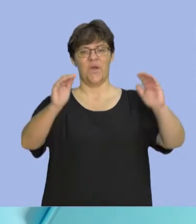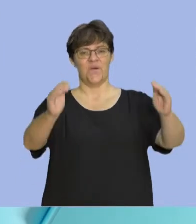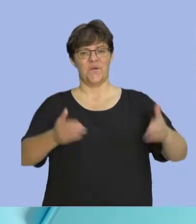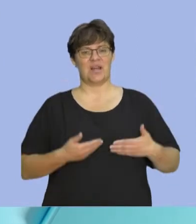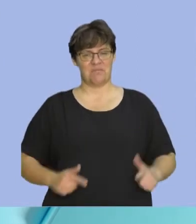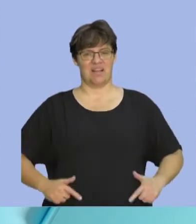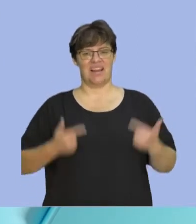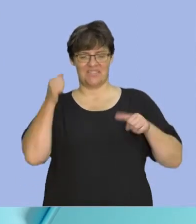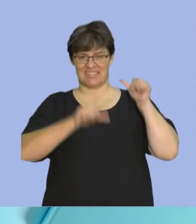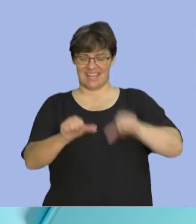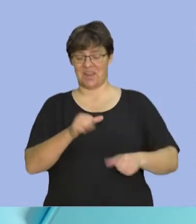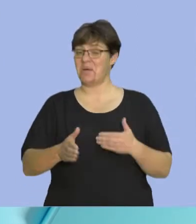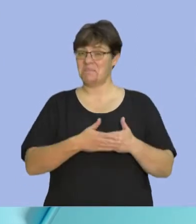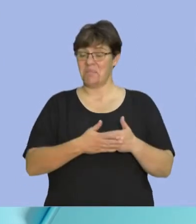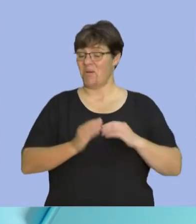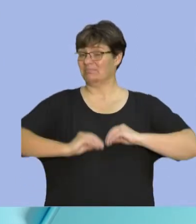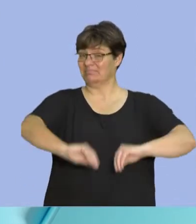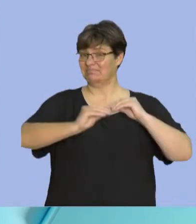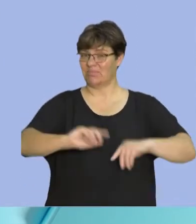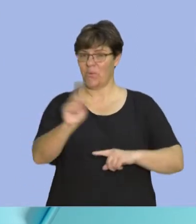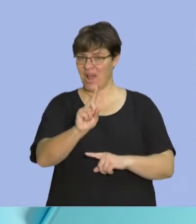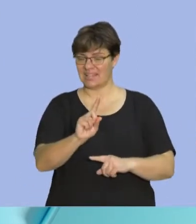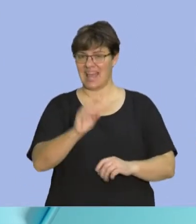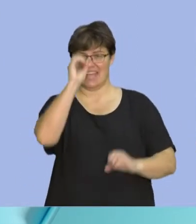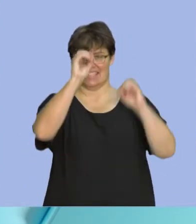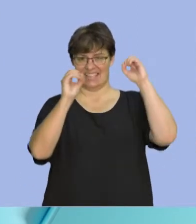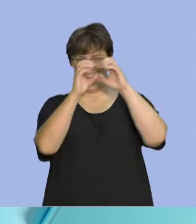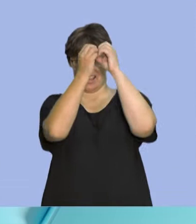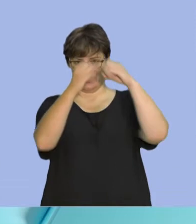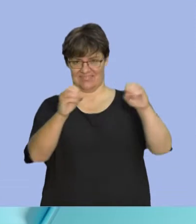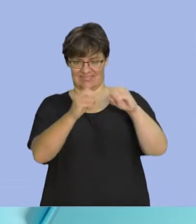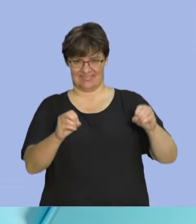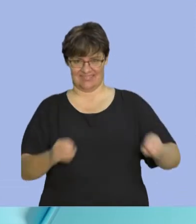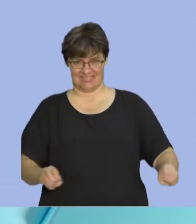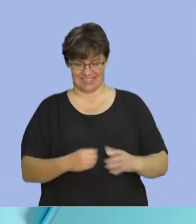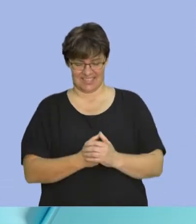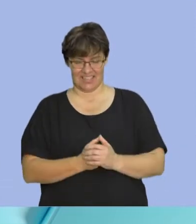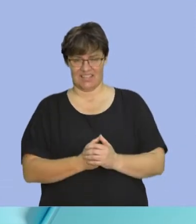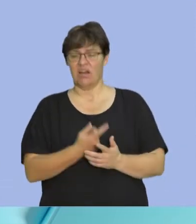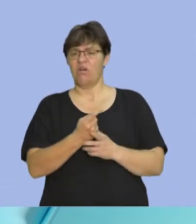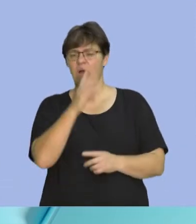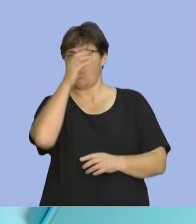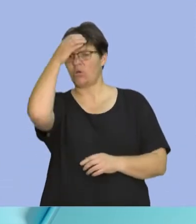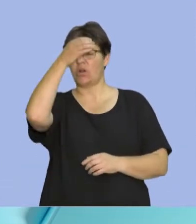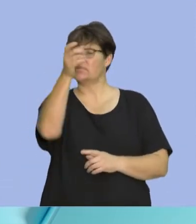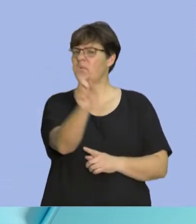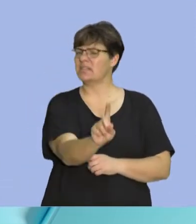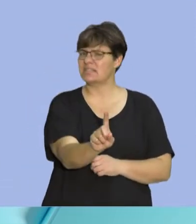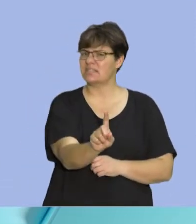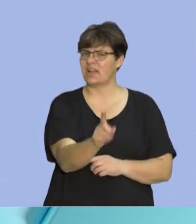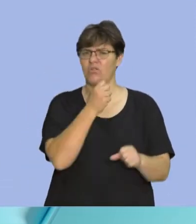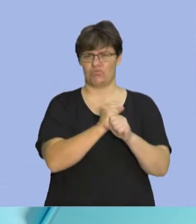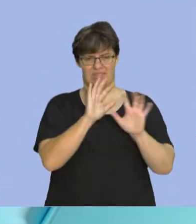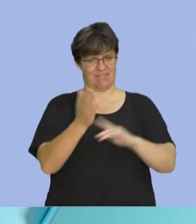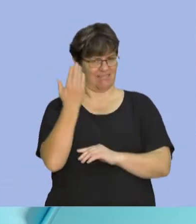life science learners to another installment on cell division. Today, we're focusing on a concept that we do in grade